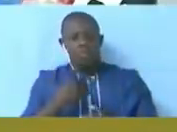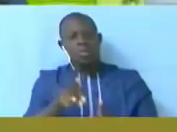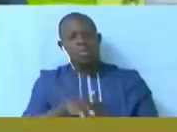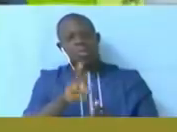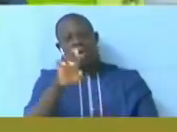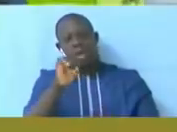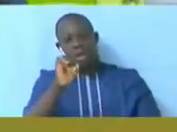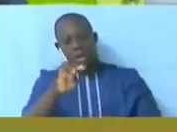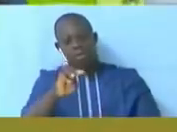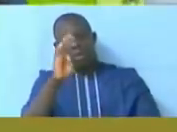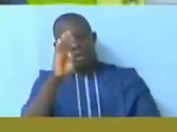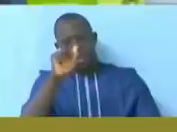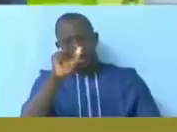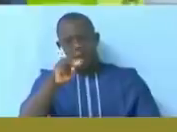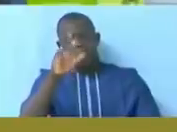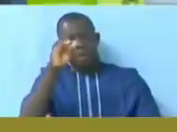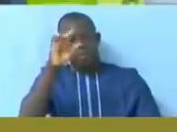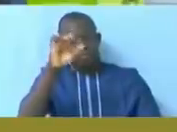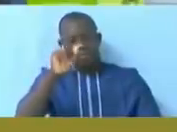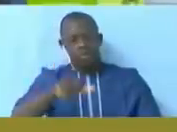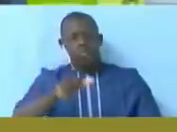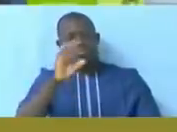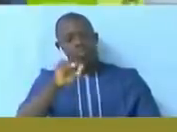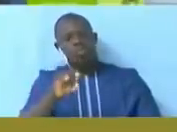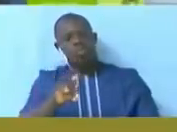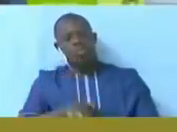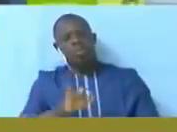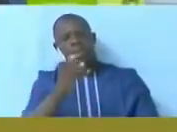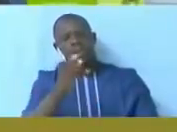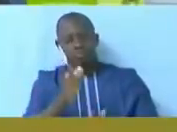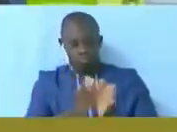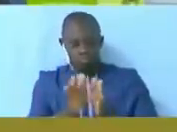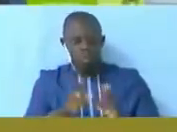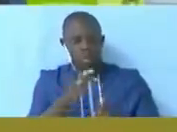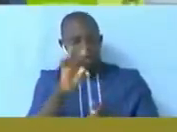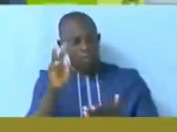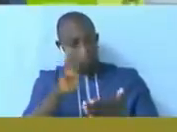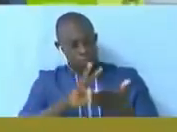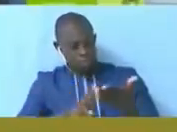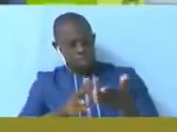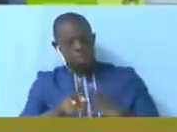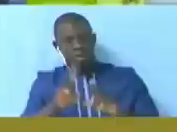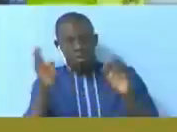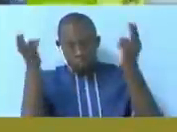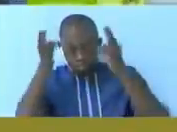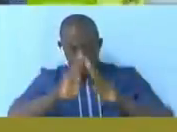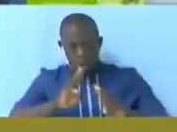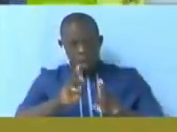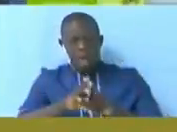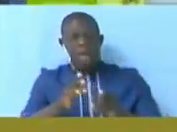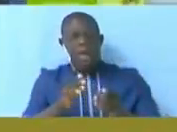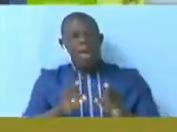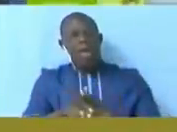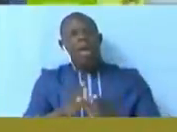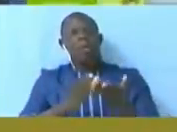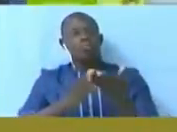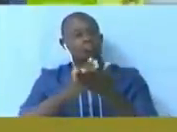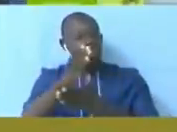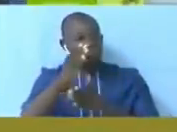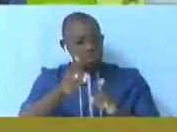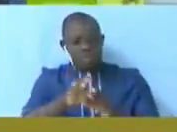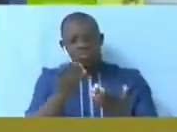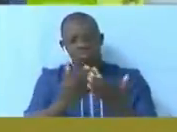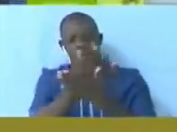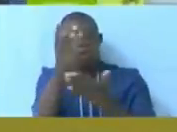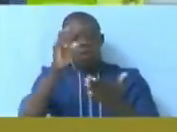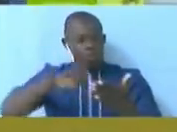clean. Yes, I am convinced I have a discretion, because if you look at the law across the Commonwealth, especially in Kenya, you can meet a judge in